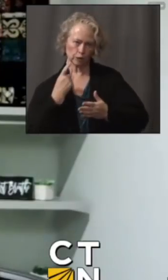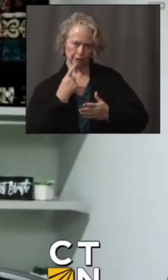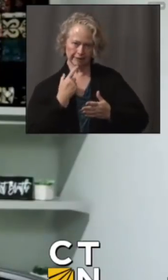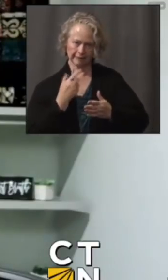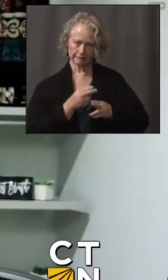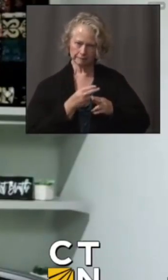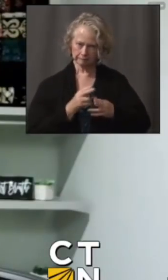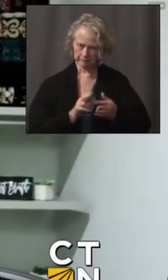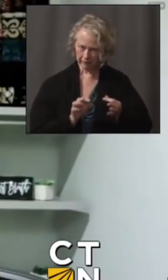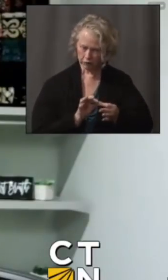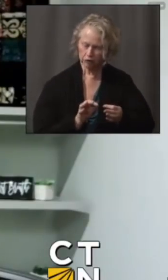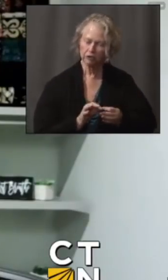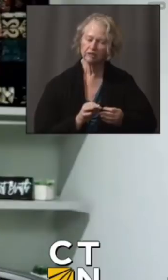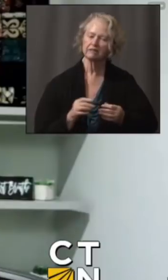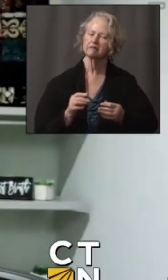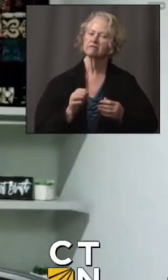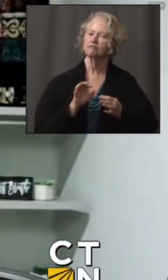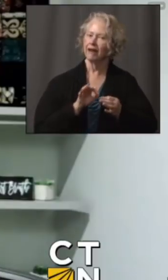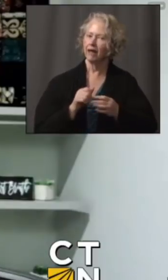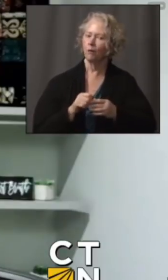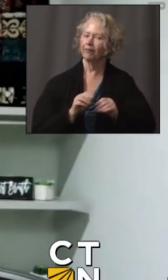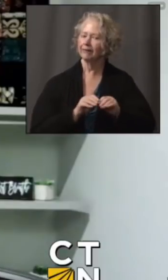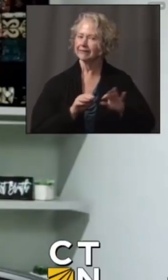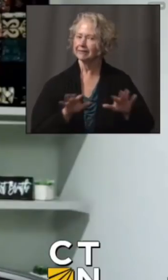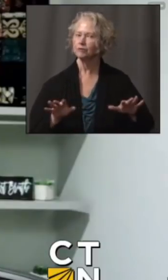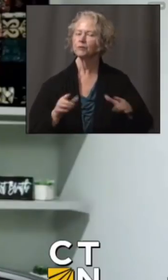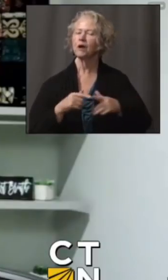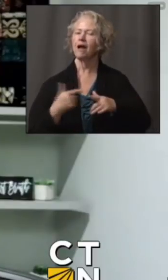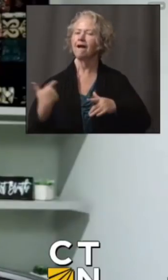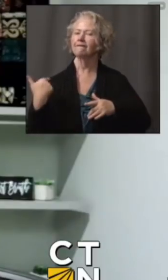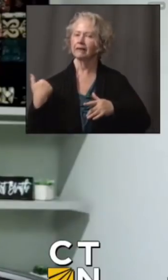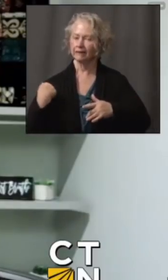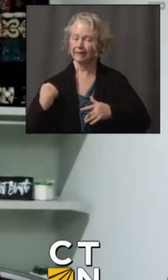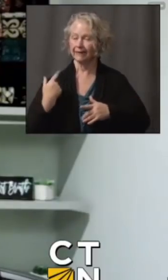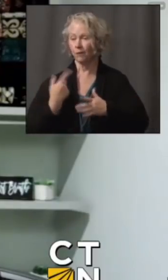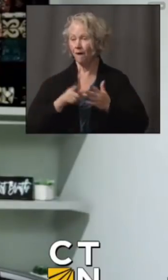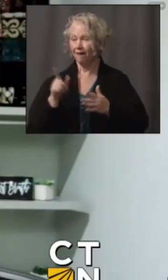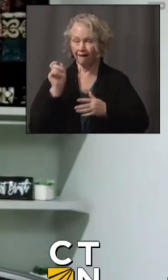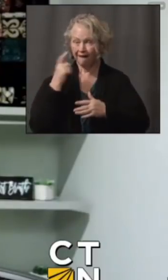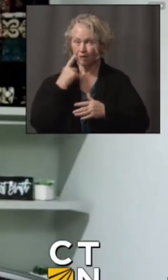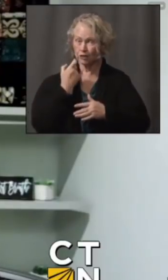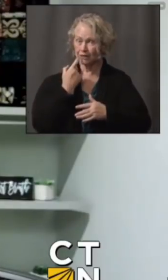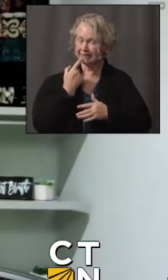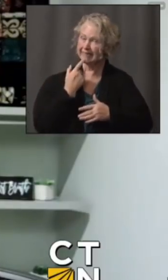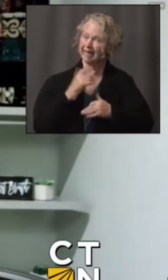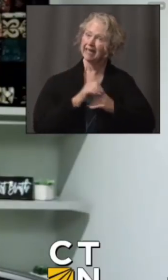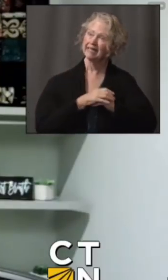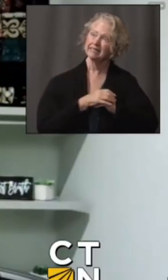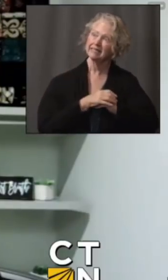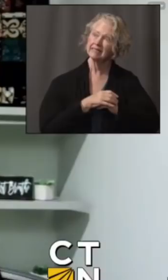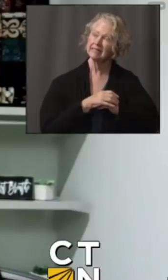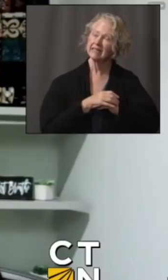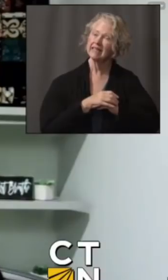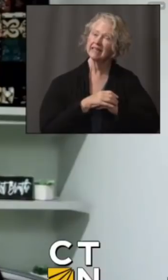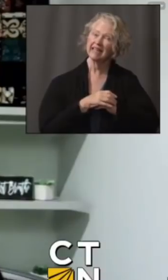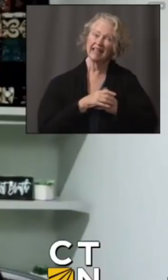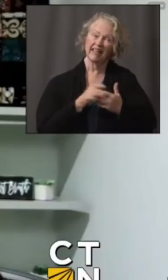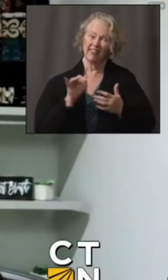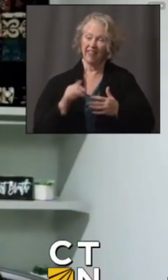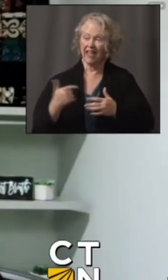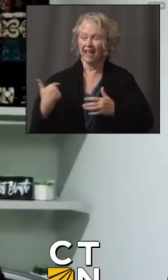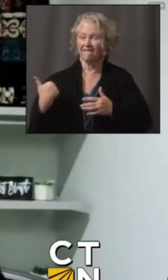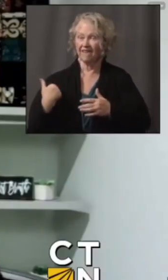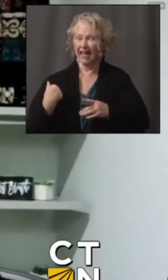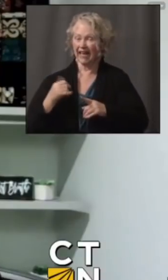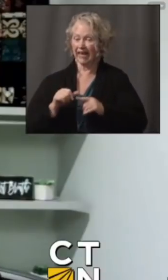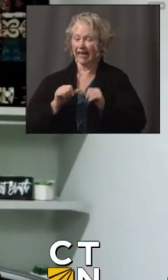around the vaccine and the distribution. As the governor outlined, this is just taking the vaccine question